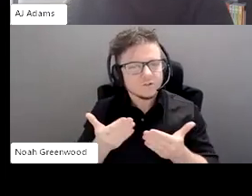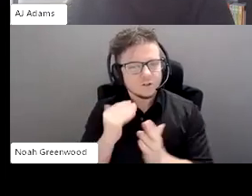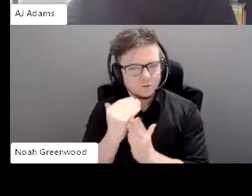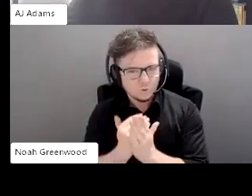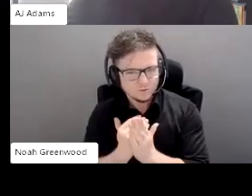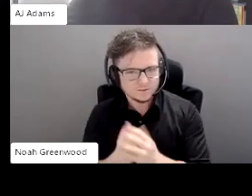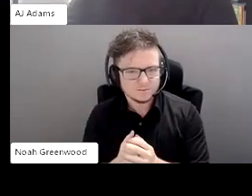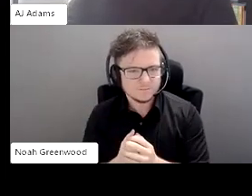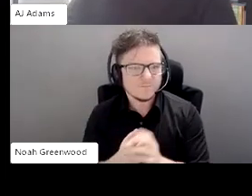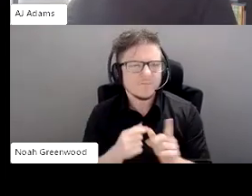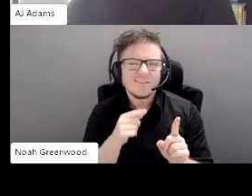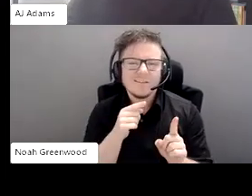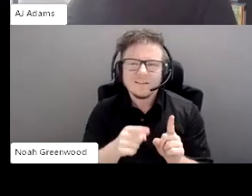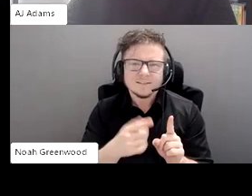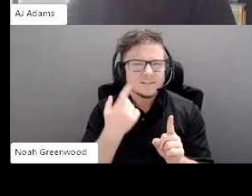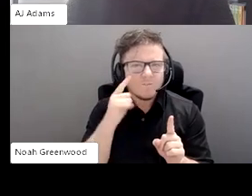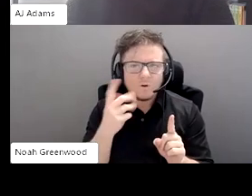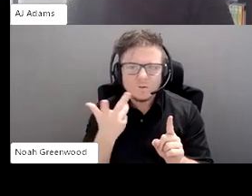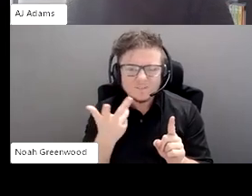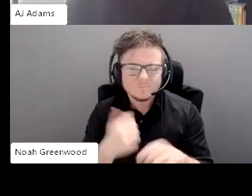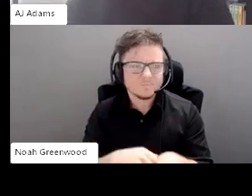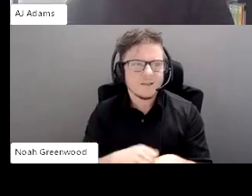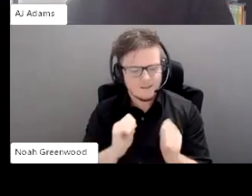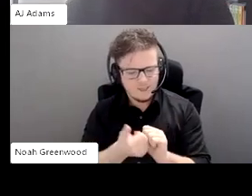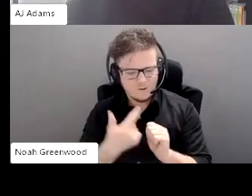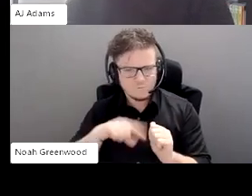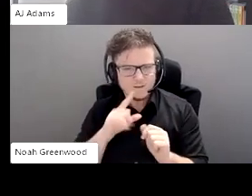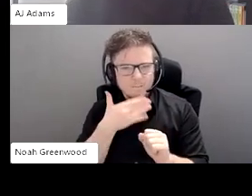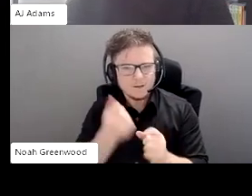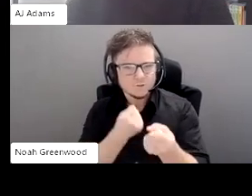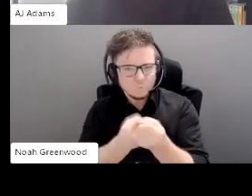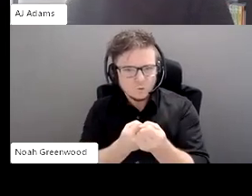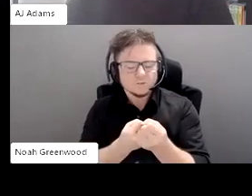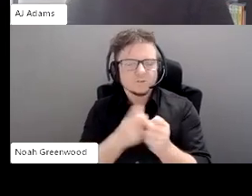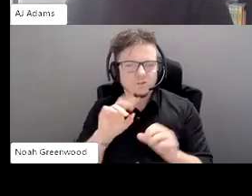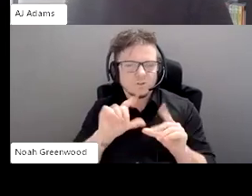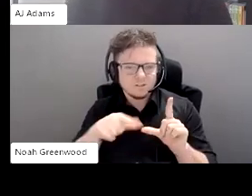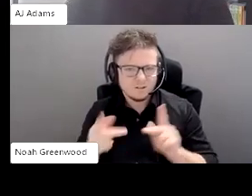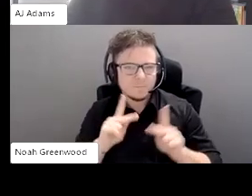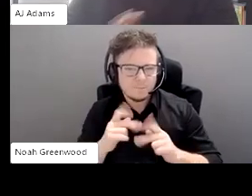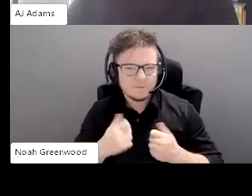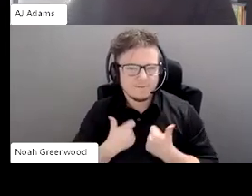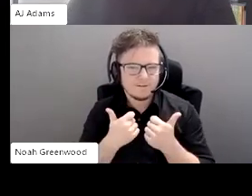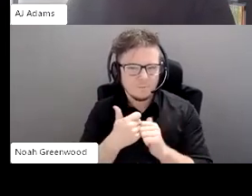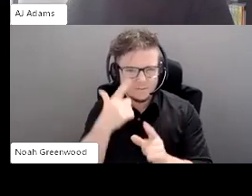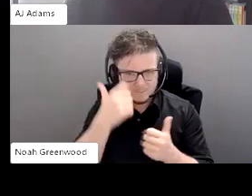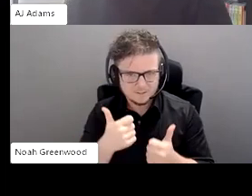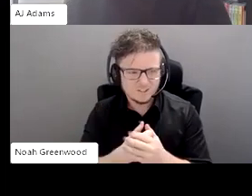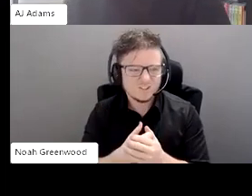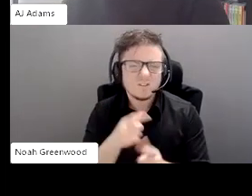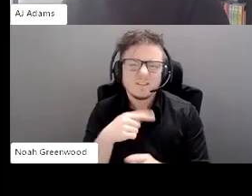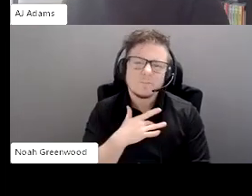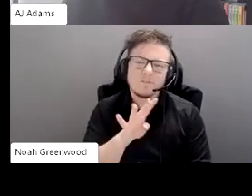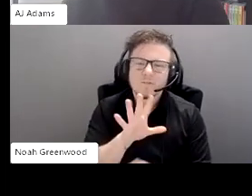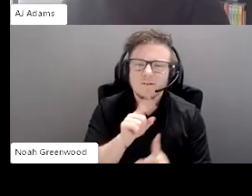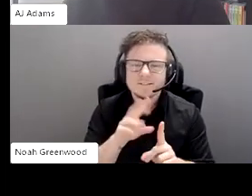all answering the question, what can you do to better support 2S LGBTI people living with dementia? So there were 45 to 60 minutes